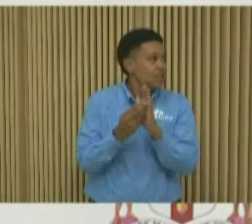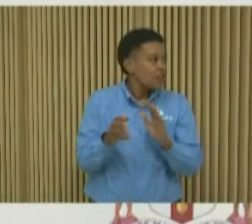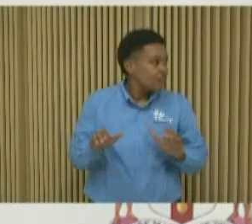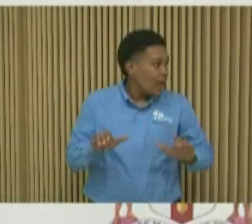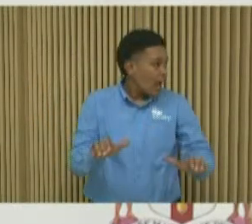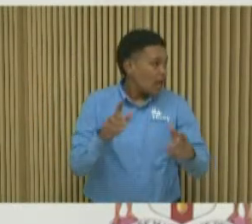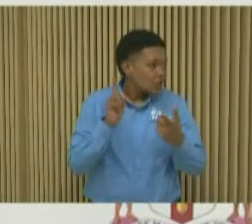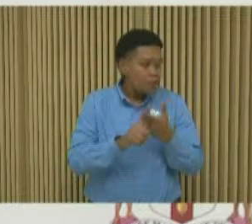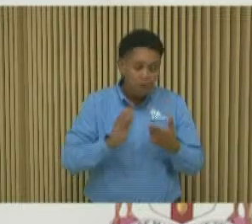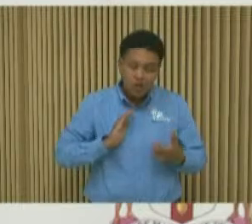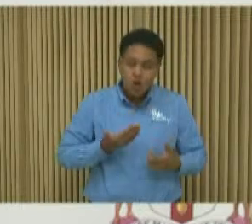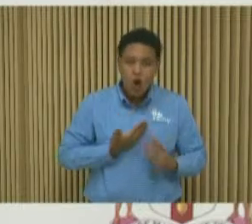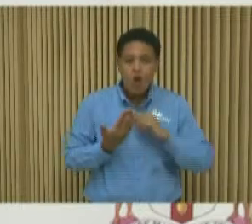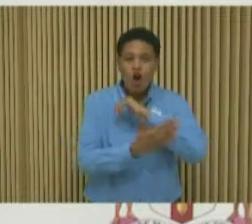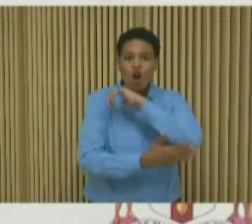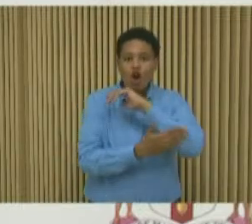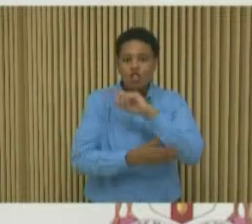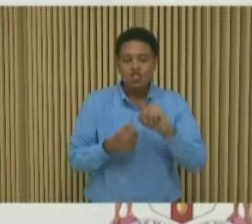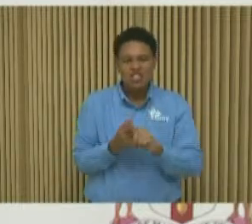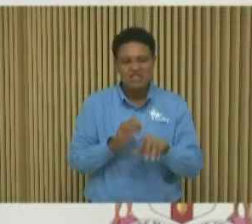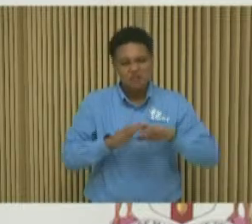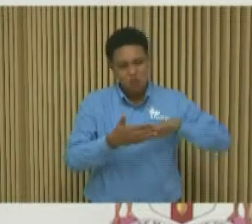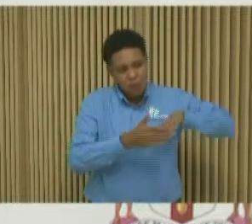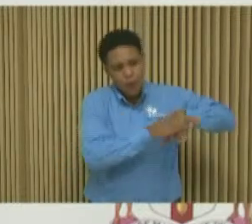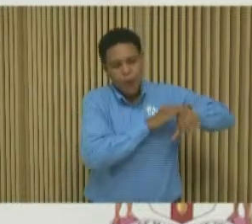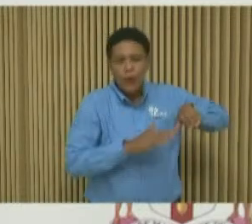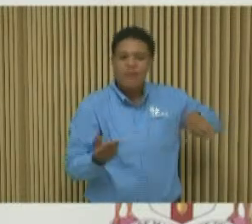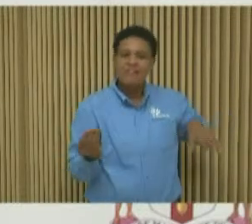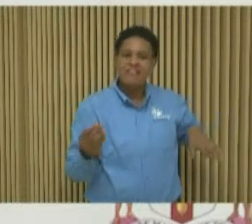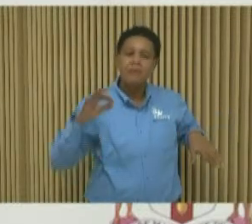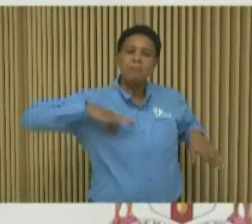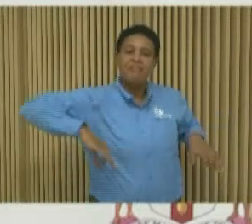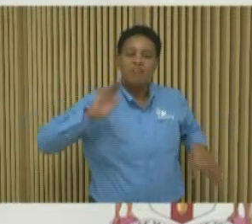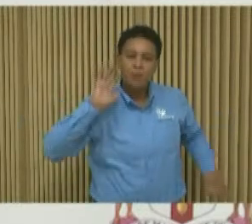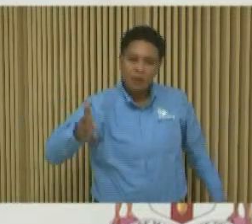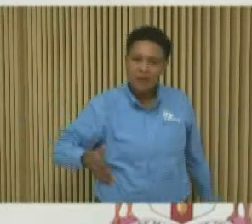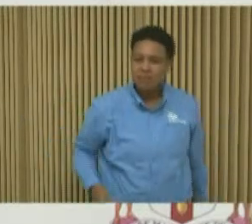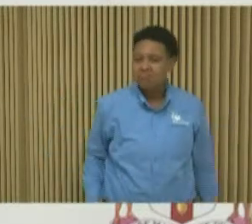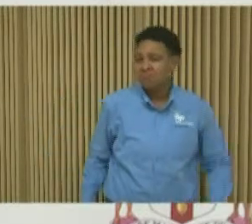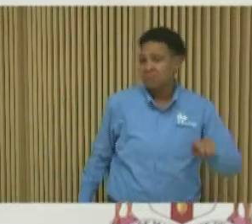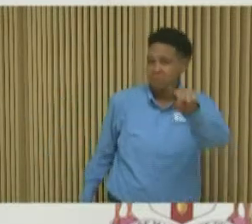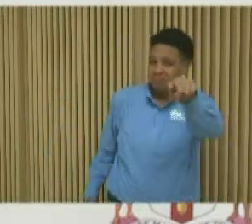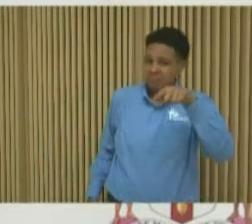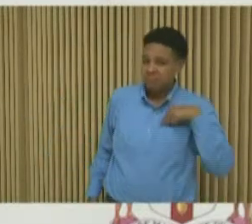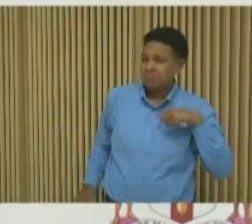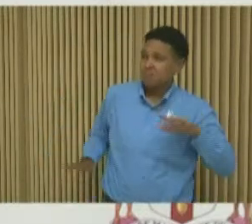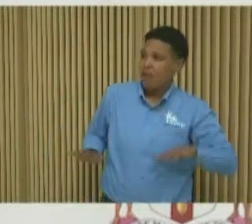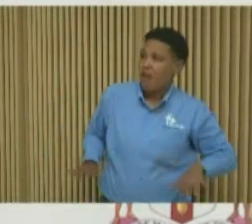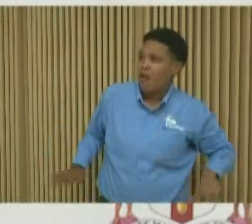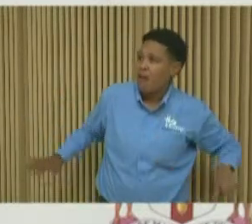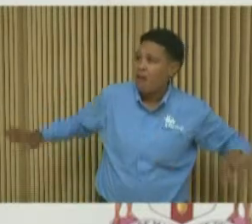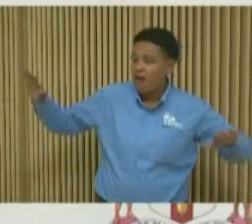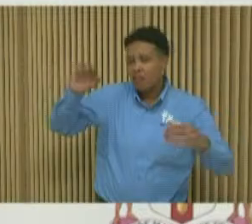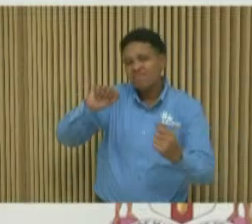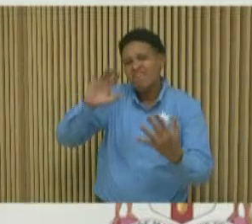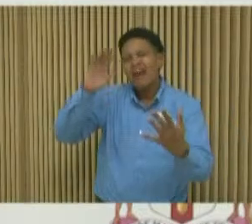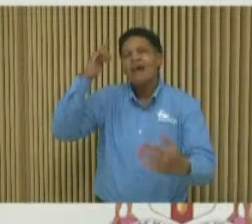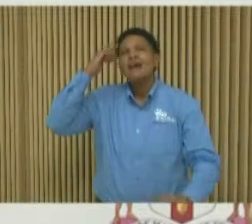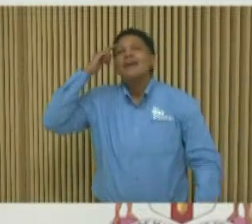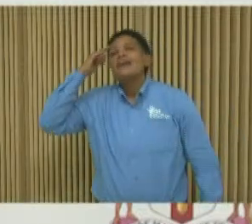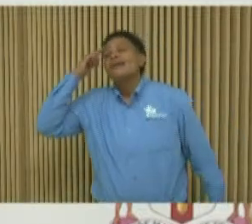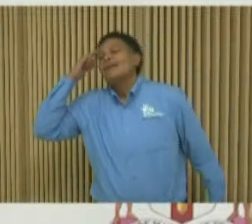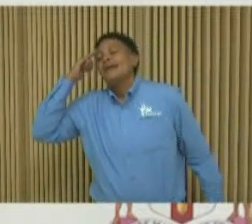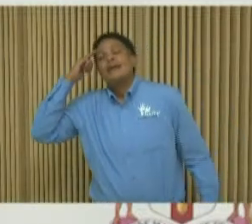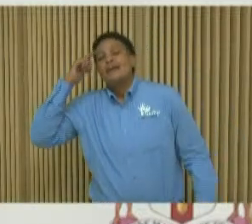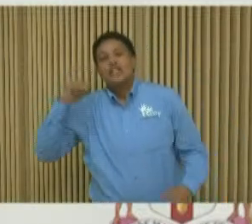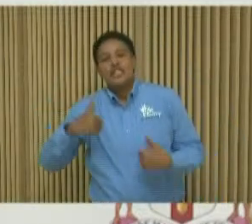Action and our country by extension. As we are faced with the challenges of the COVID-19 pandemic